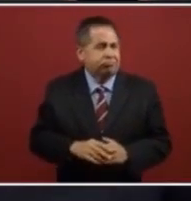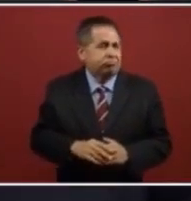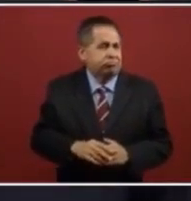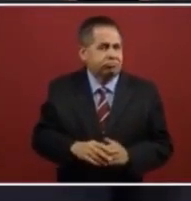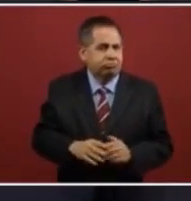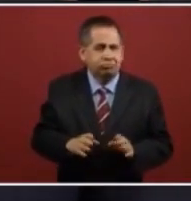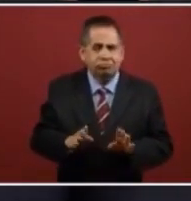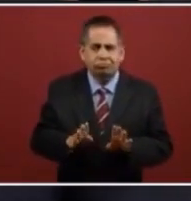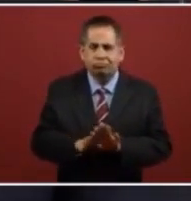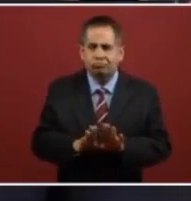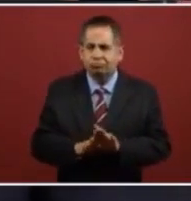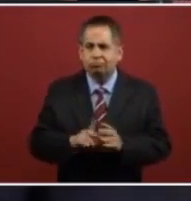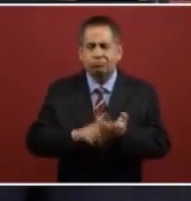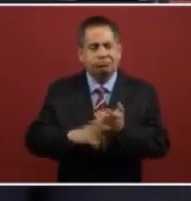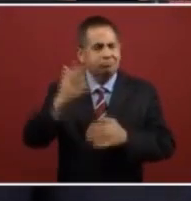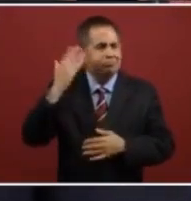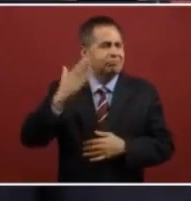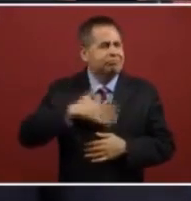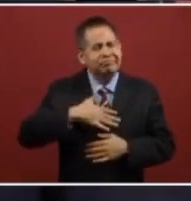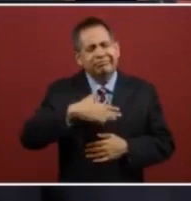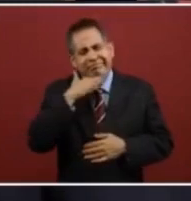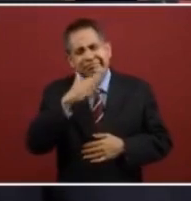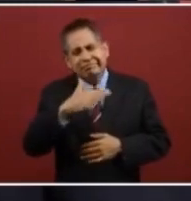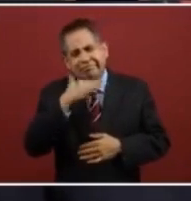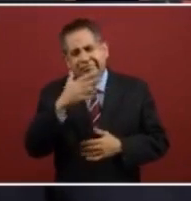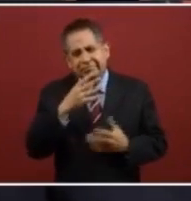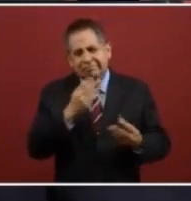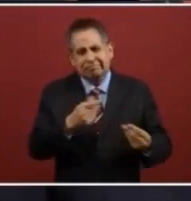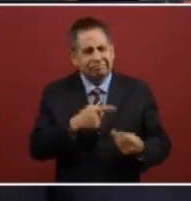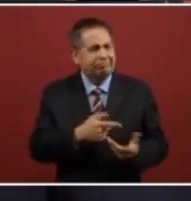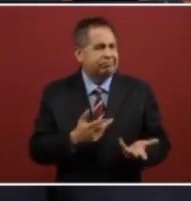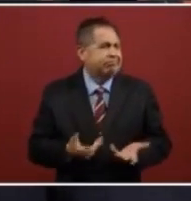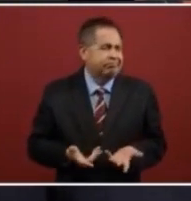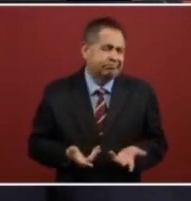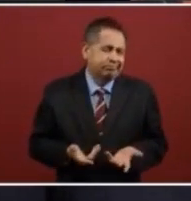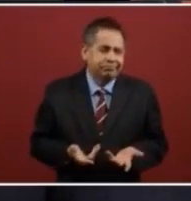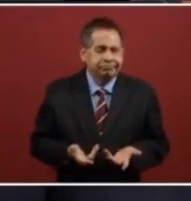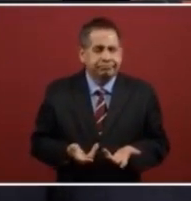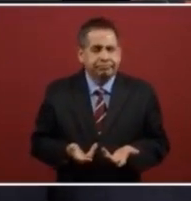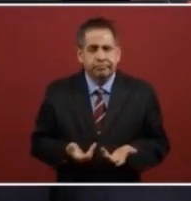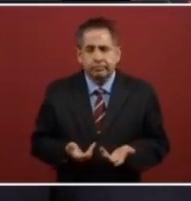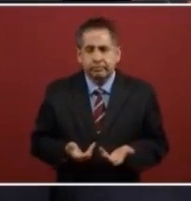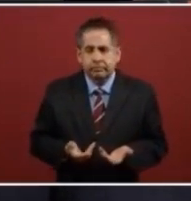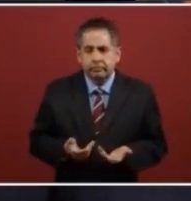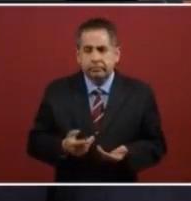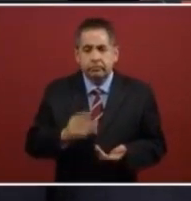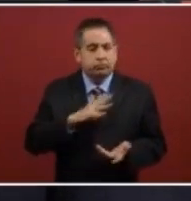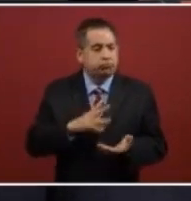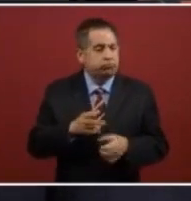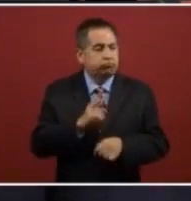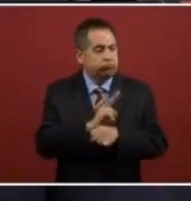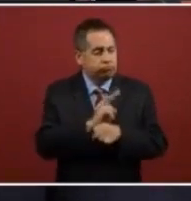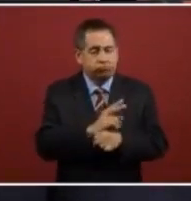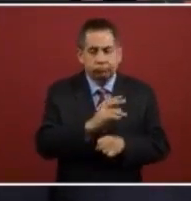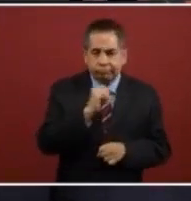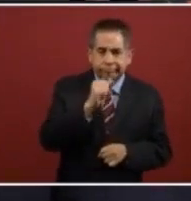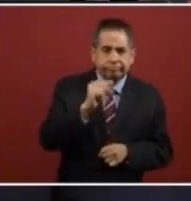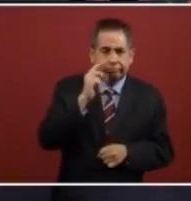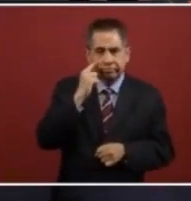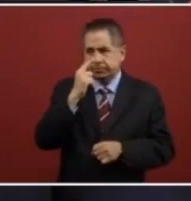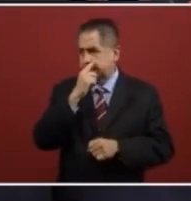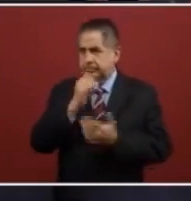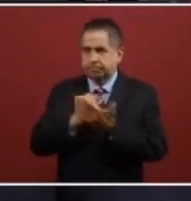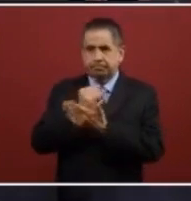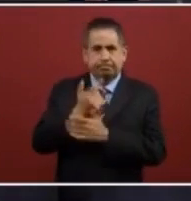apparatuses. Imperaba la corrupción Because the y no había democracia. corruption was king and